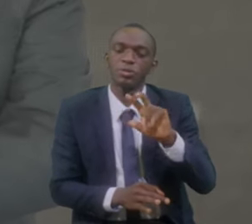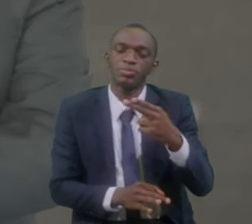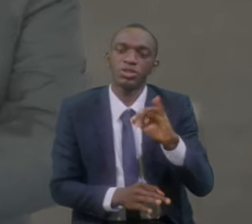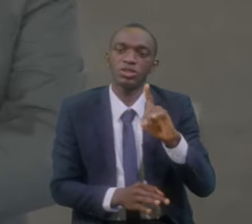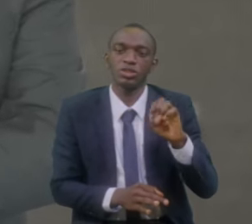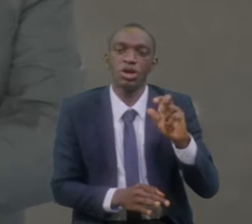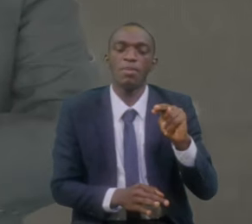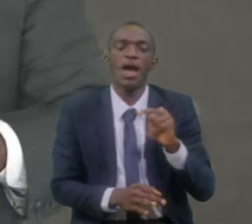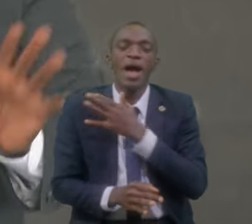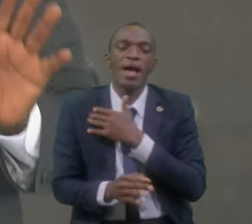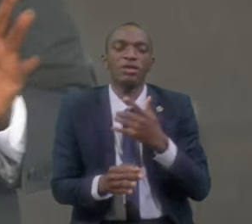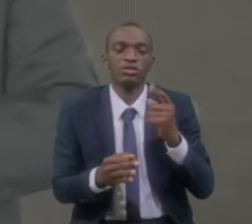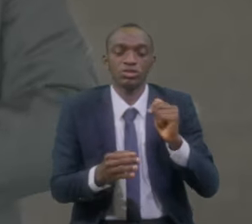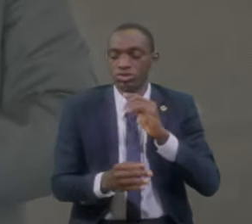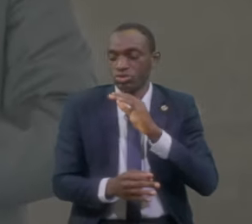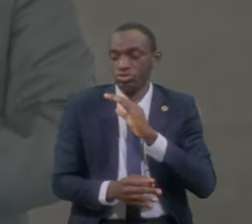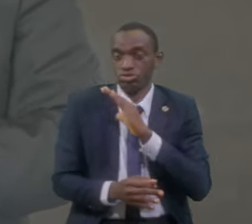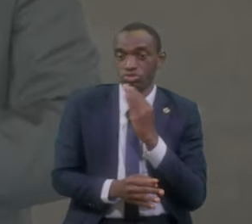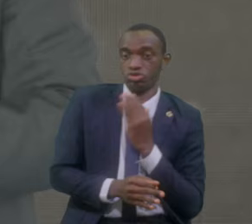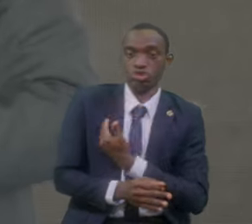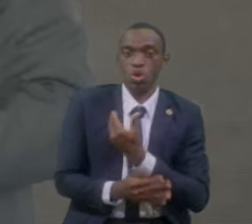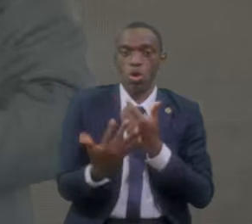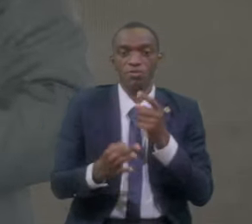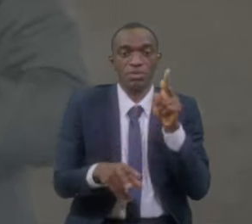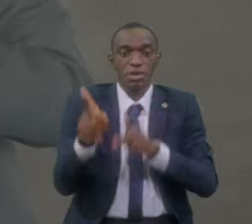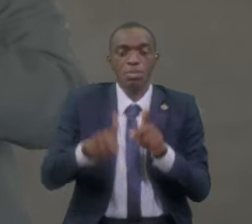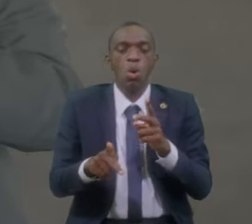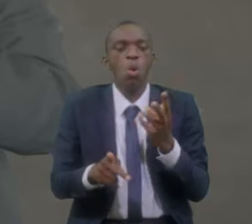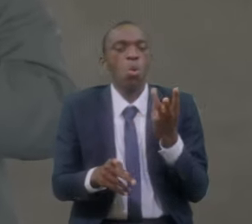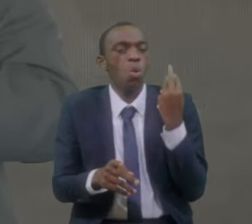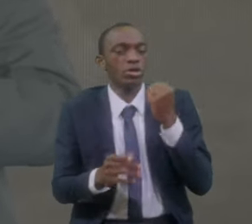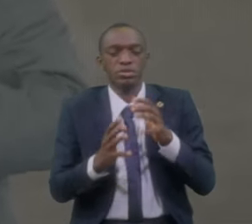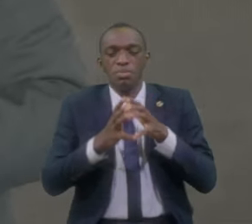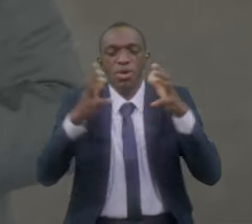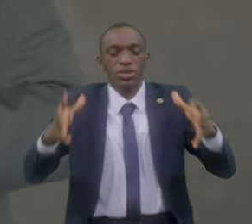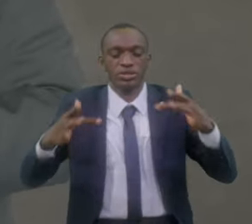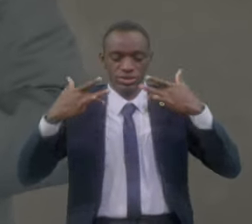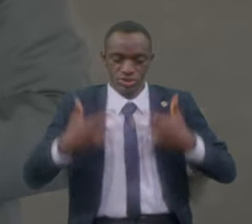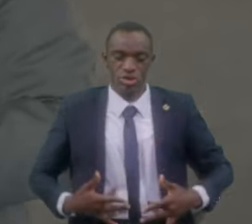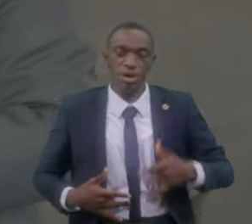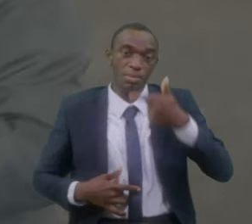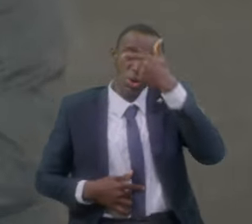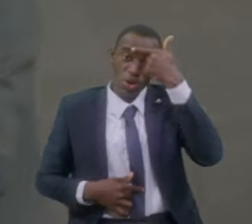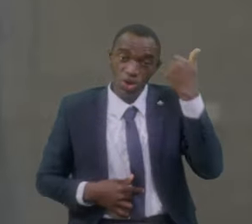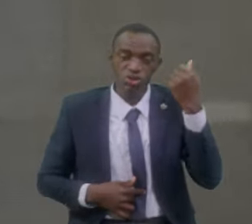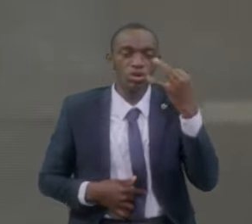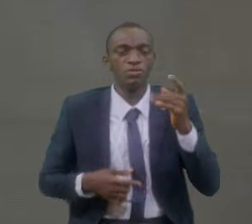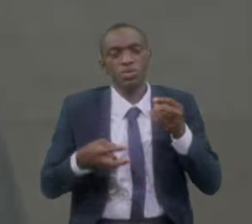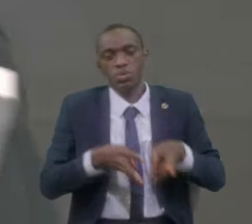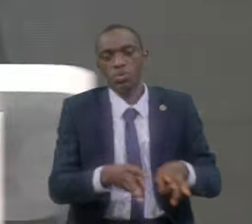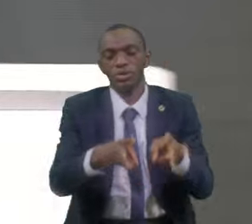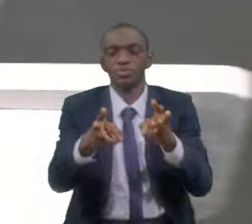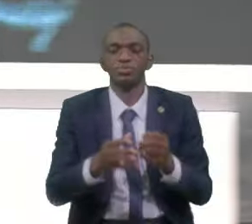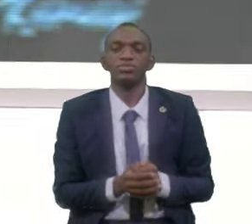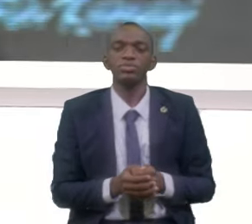people was much discouraged because of the way. The